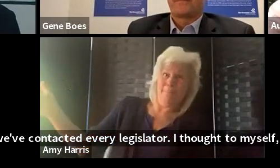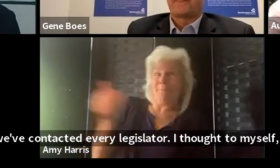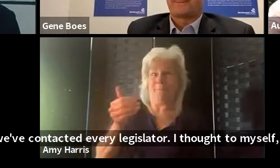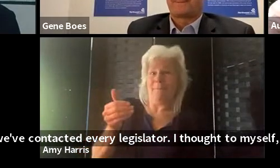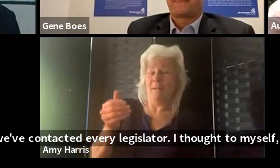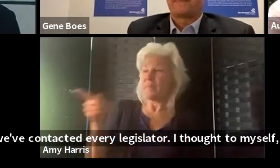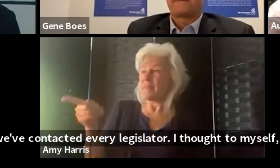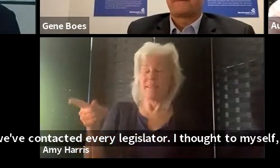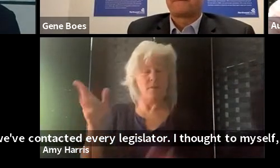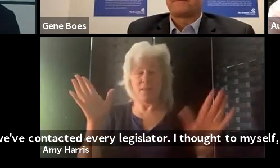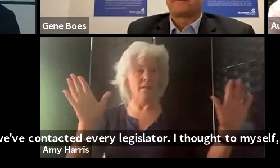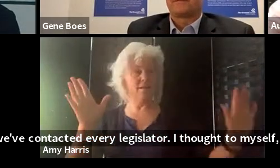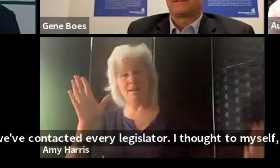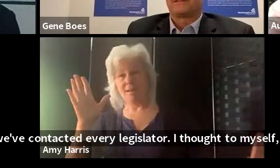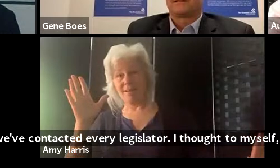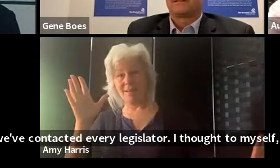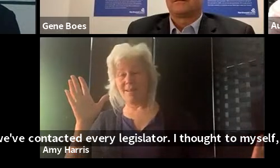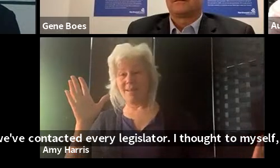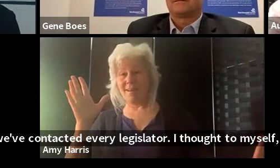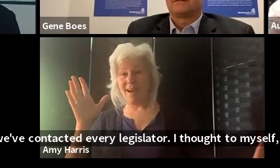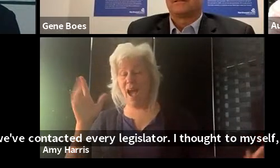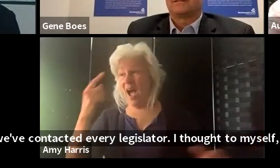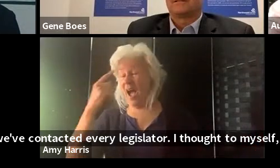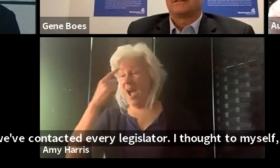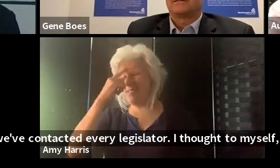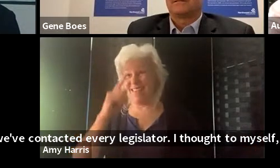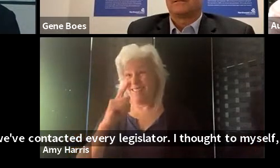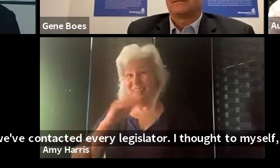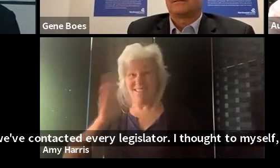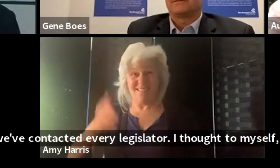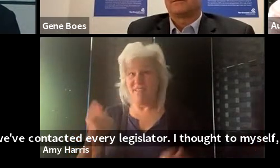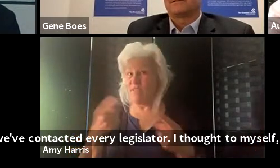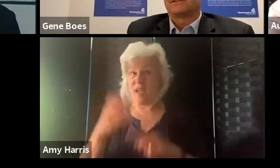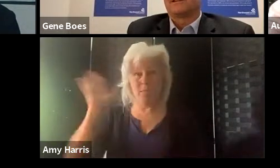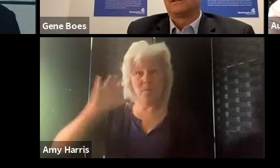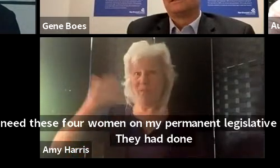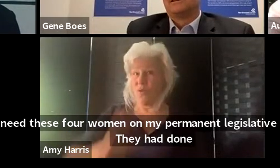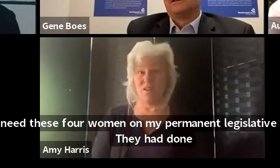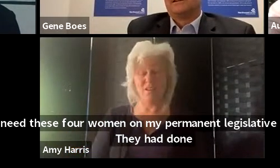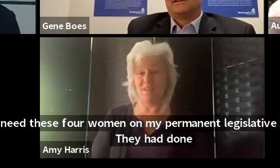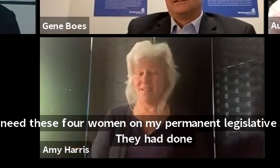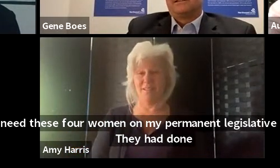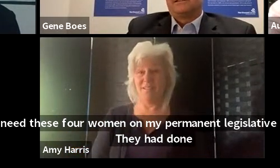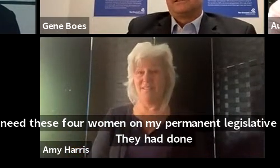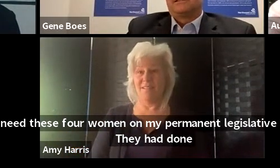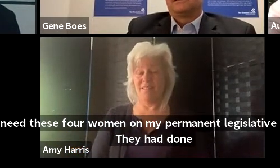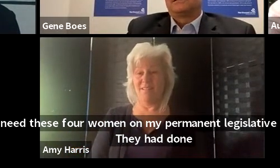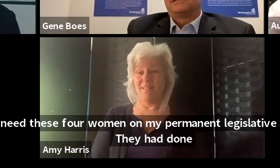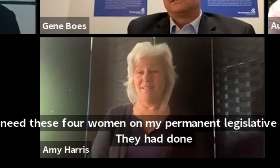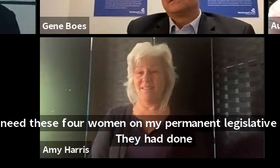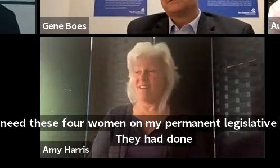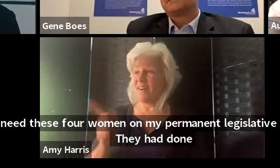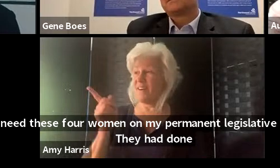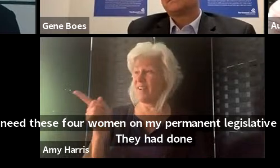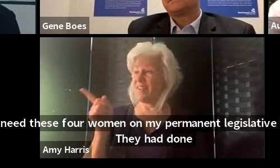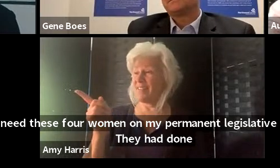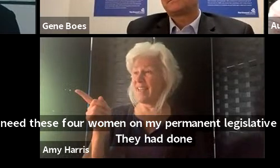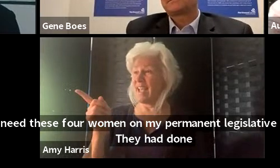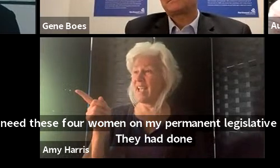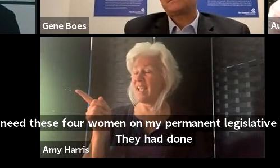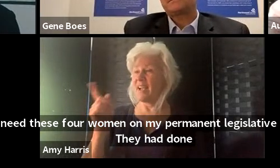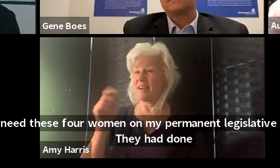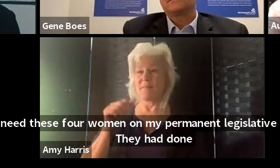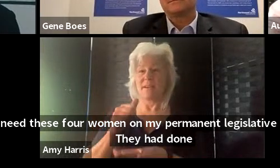had done something that I don't think had ever been done before. And that was to make an